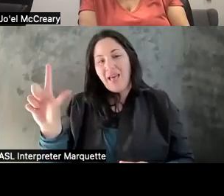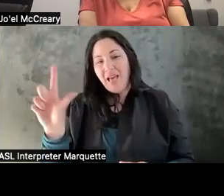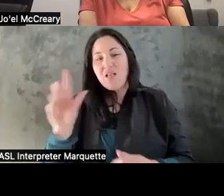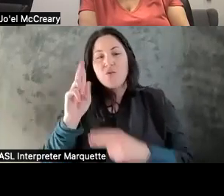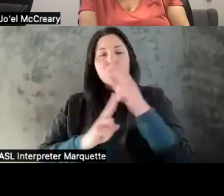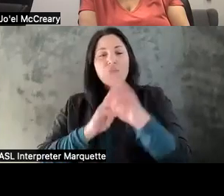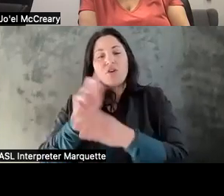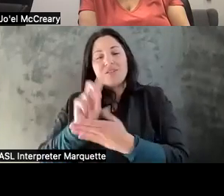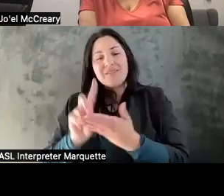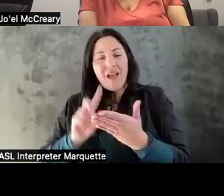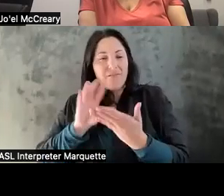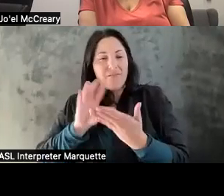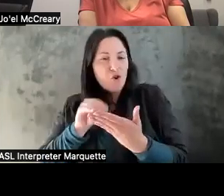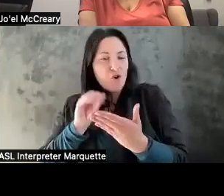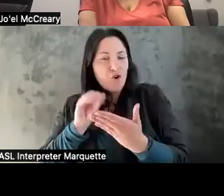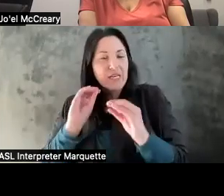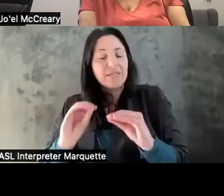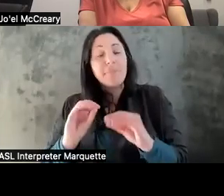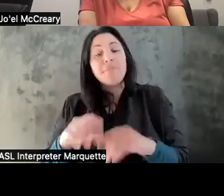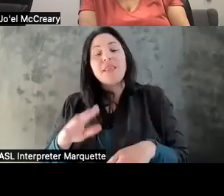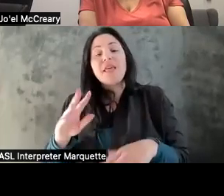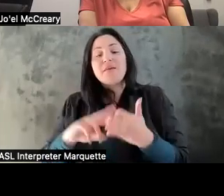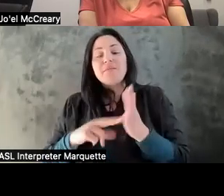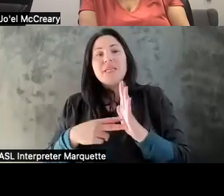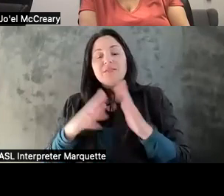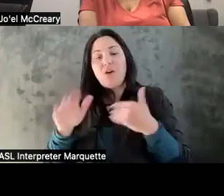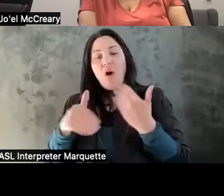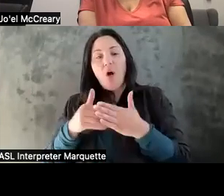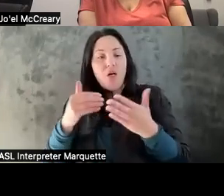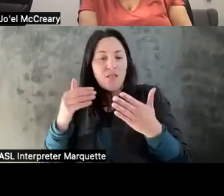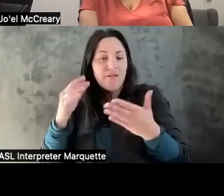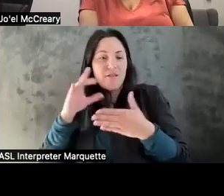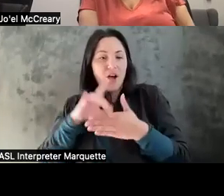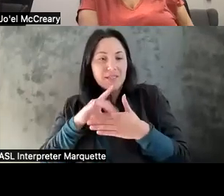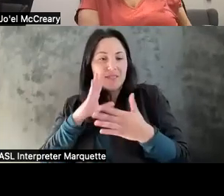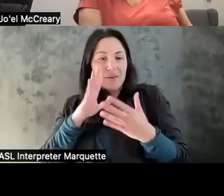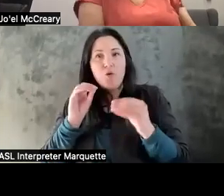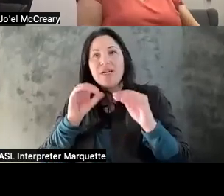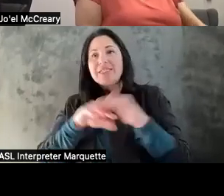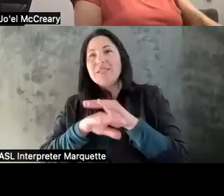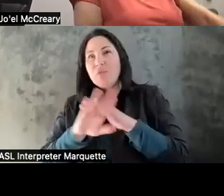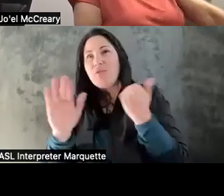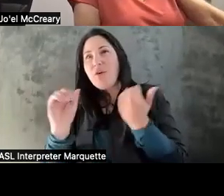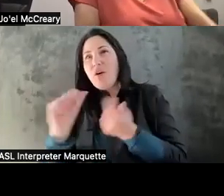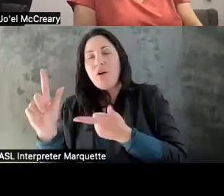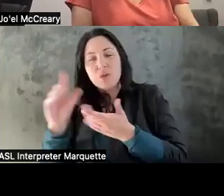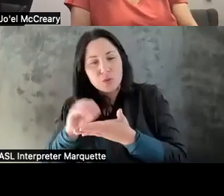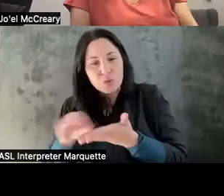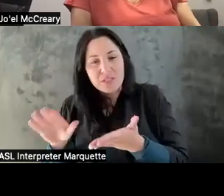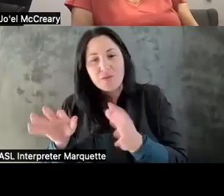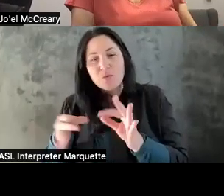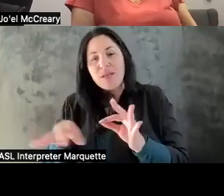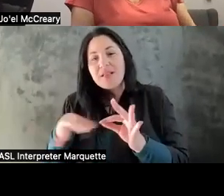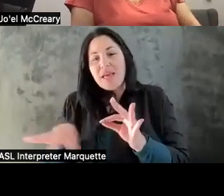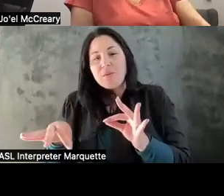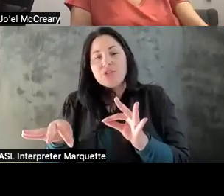learning. That gets our content accessible for all of our students. So with the language, there's a lot